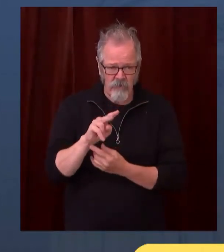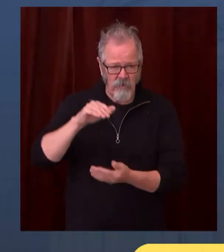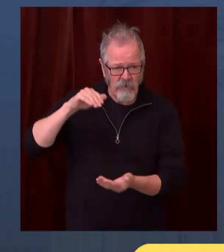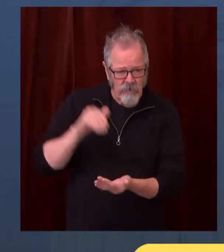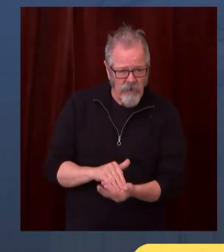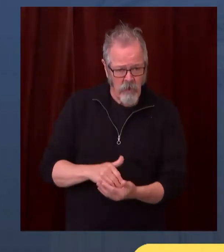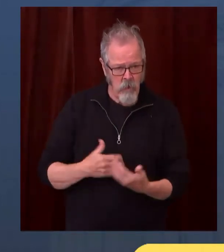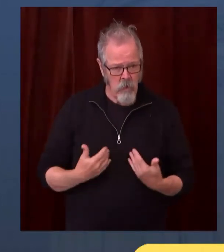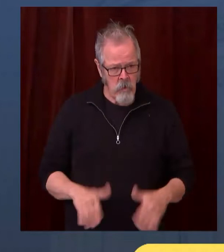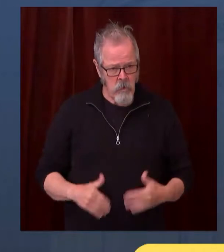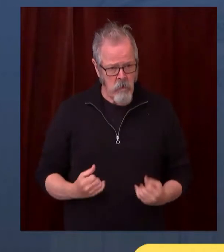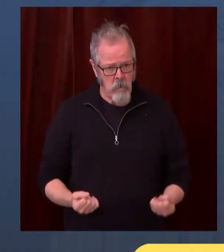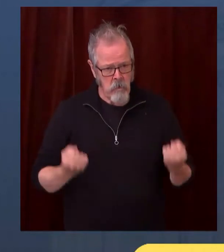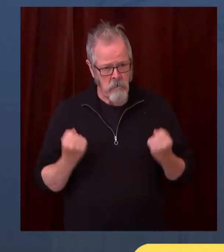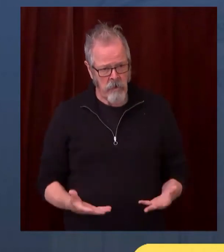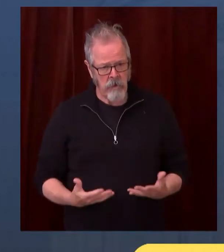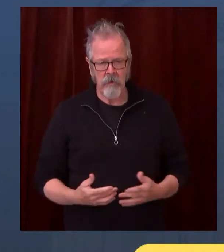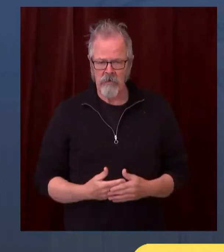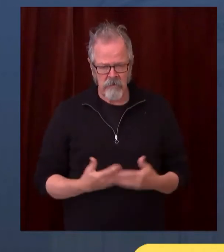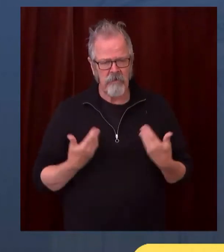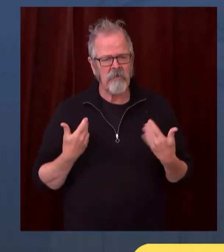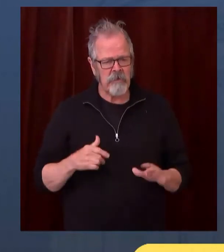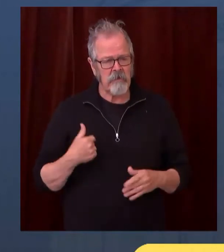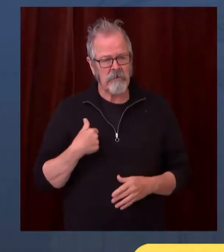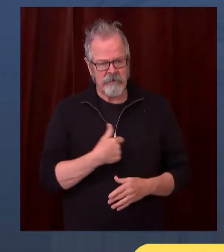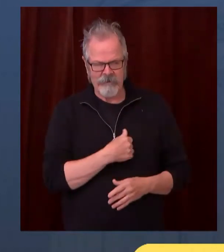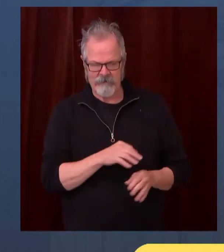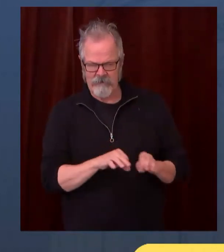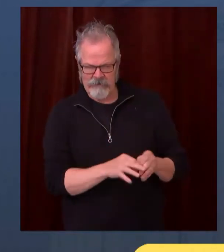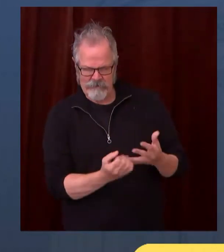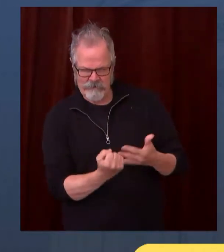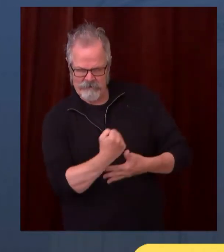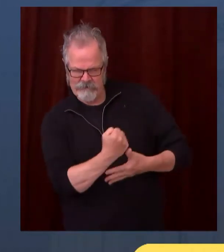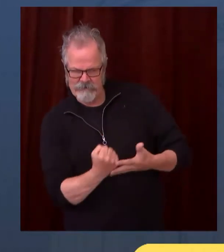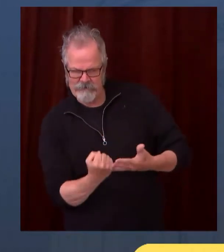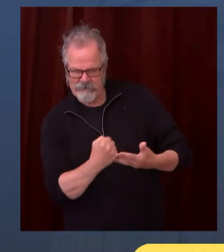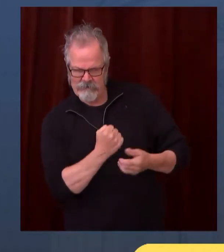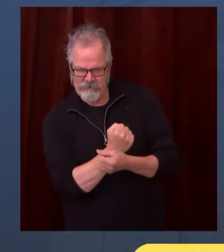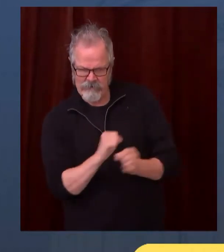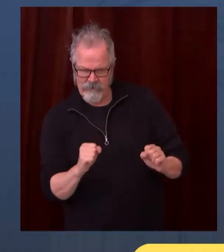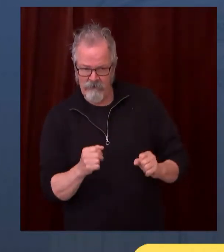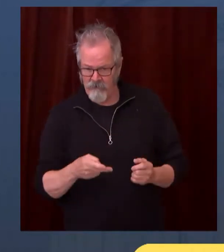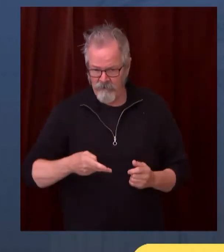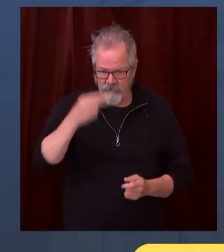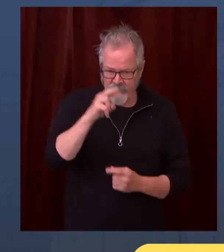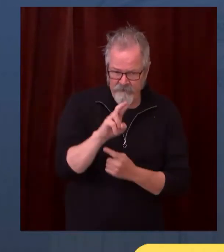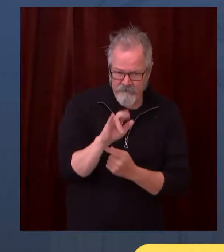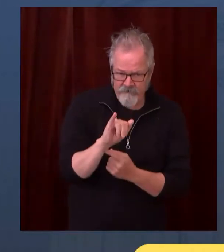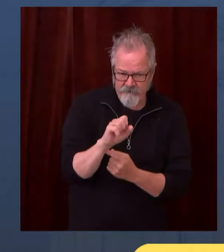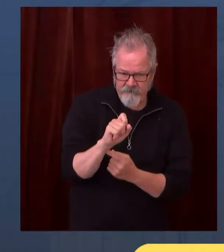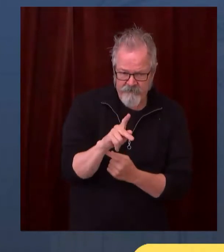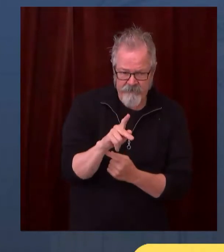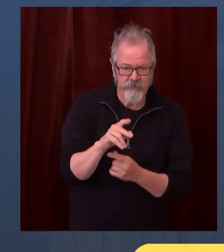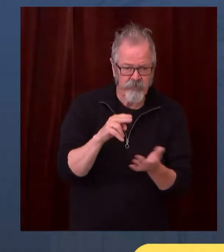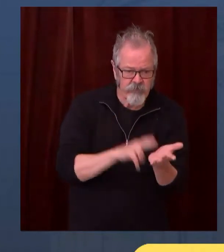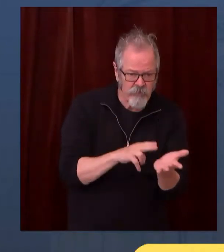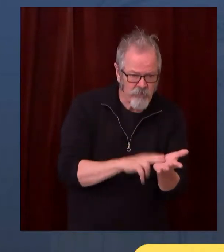care units, which are the highest risk. So we're working our way through it,